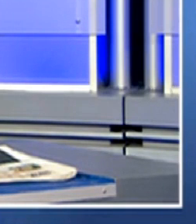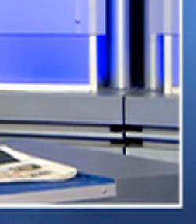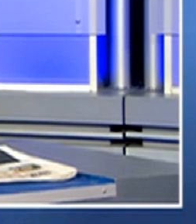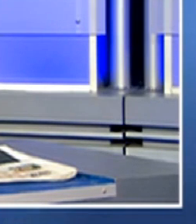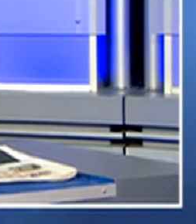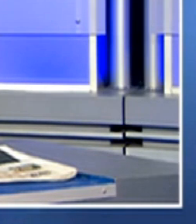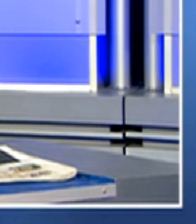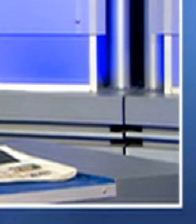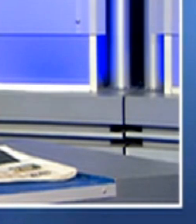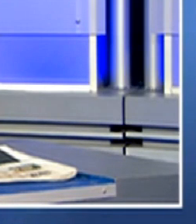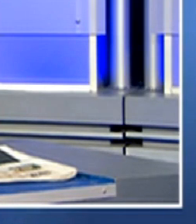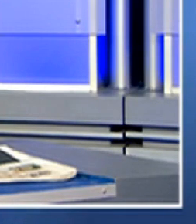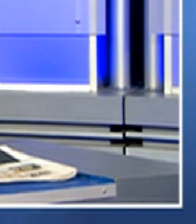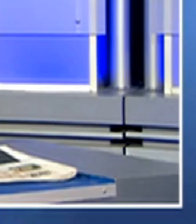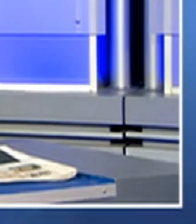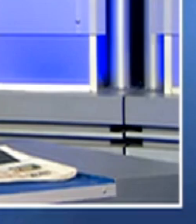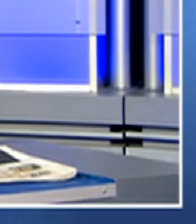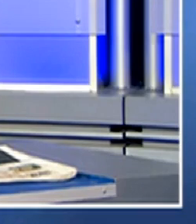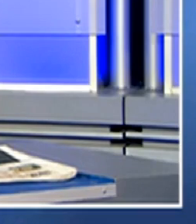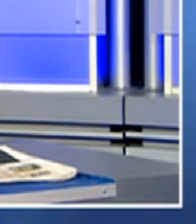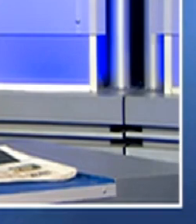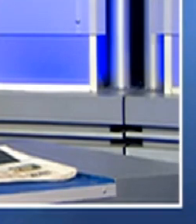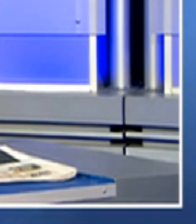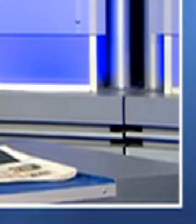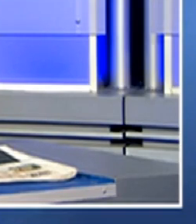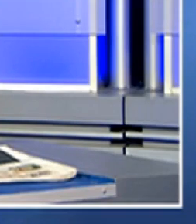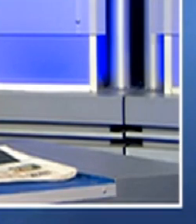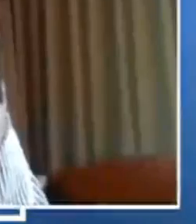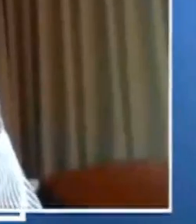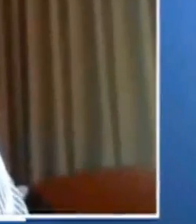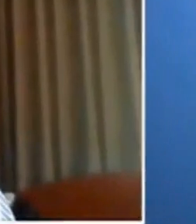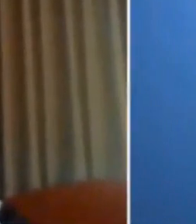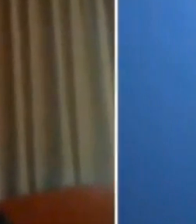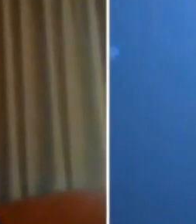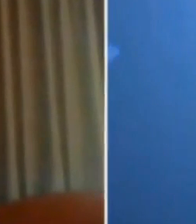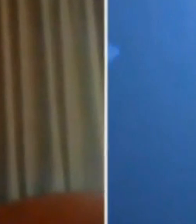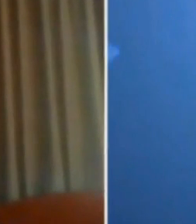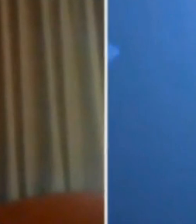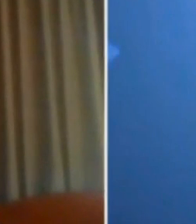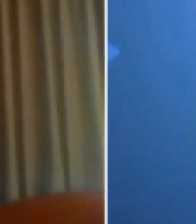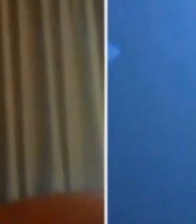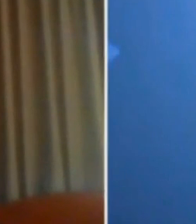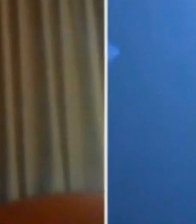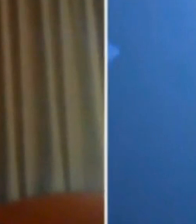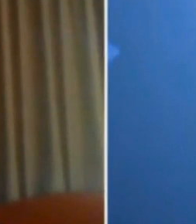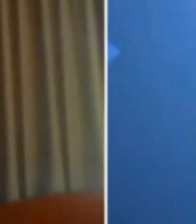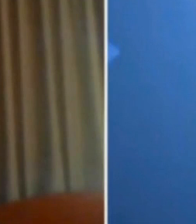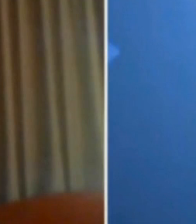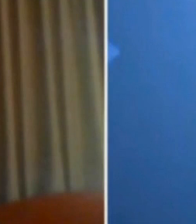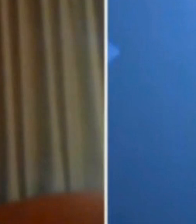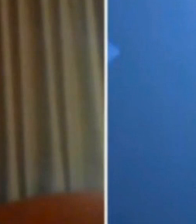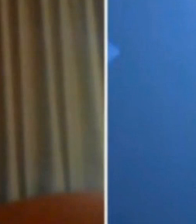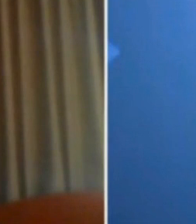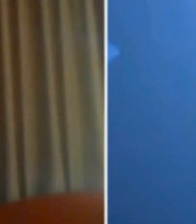It's, unfortunately, countries, they work according to treaties. If you don't have a treaty, you